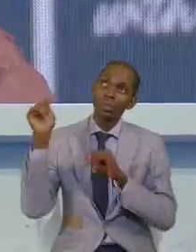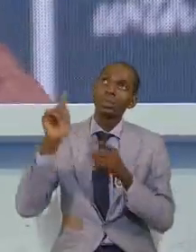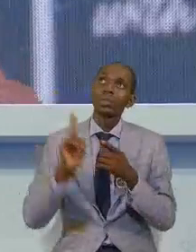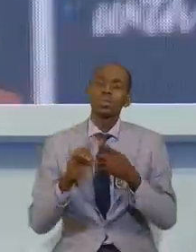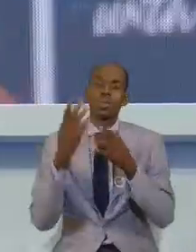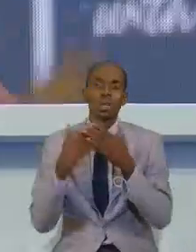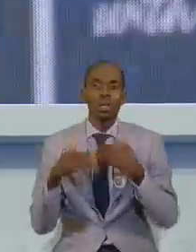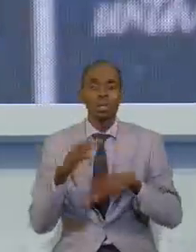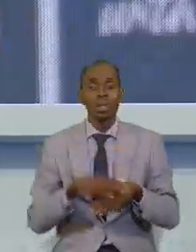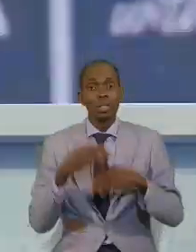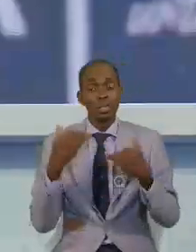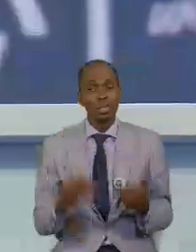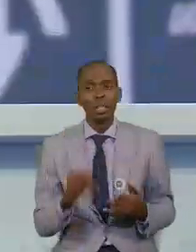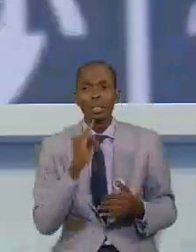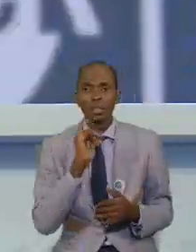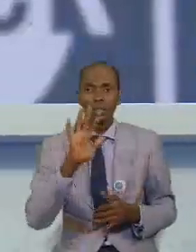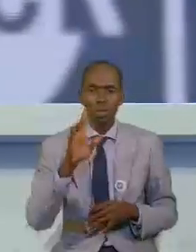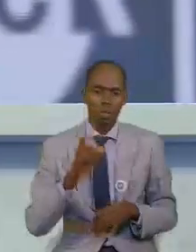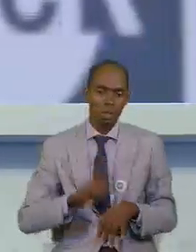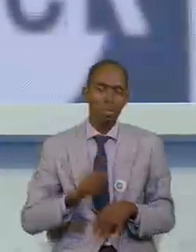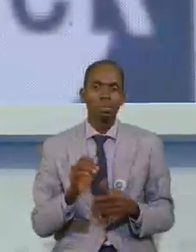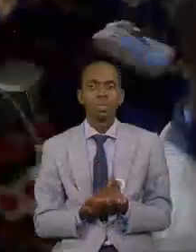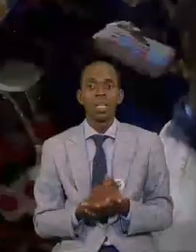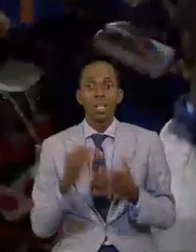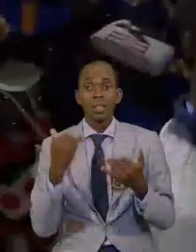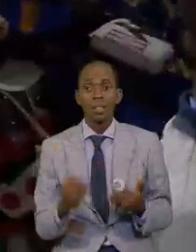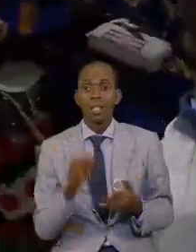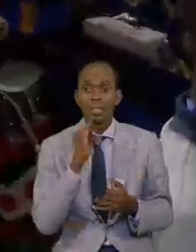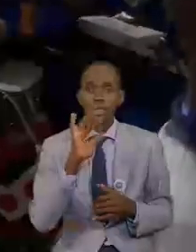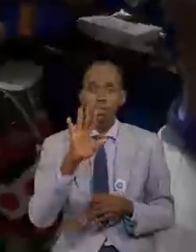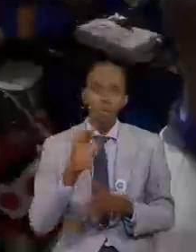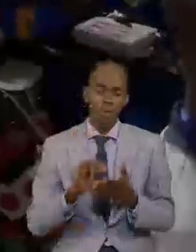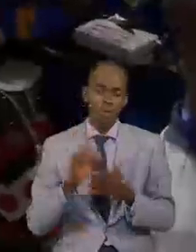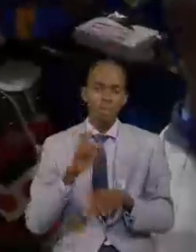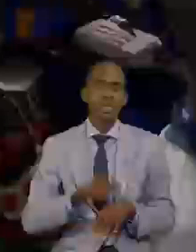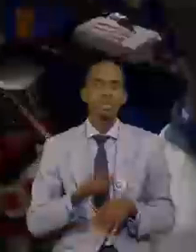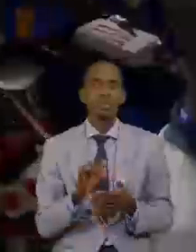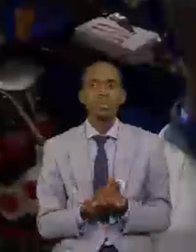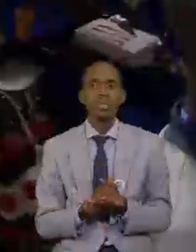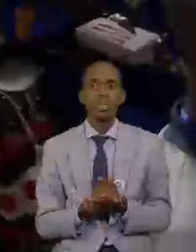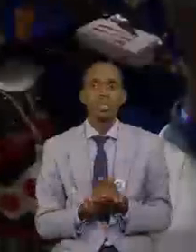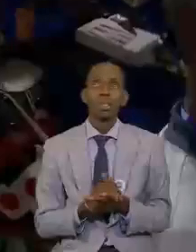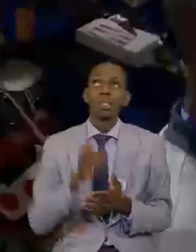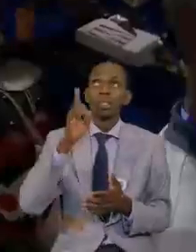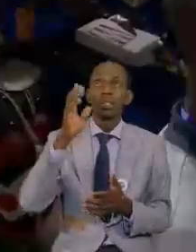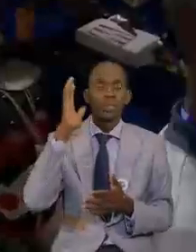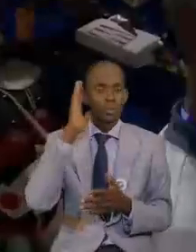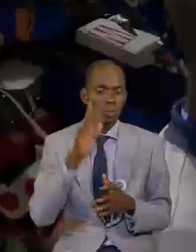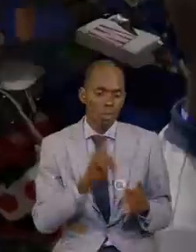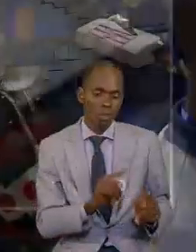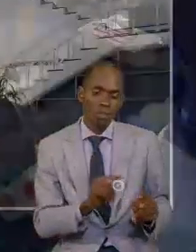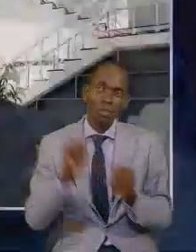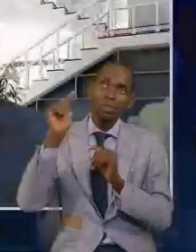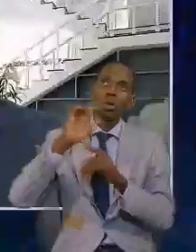Now it's your turn. I said, now it's your turn. It's going to translate the believers who